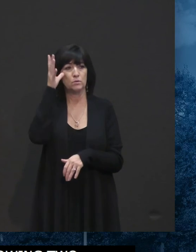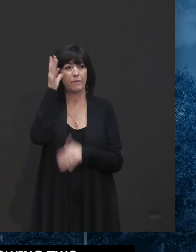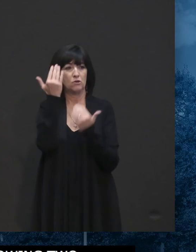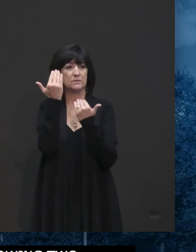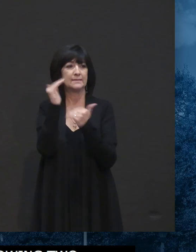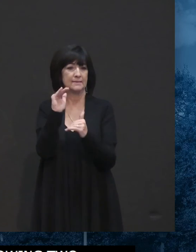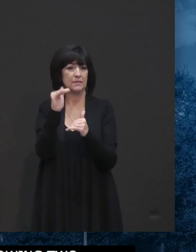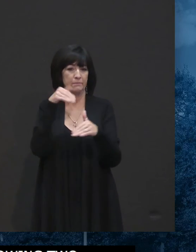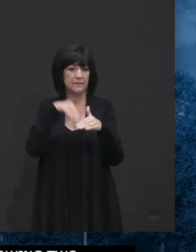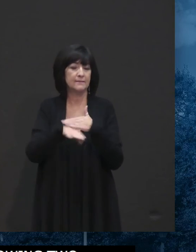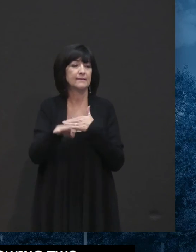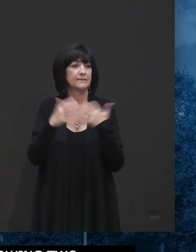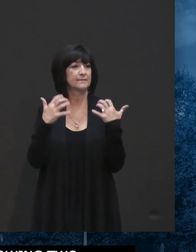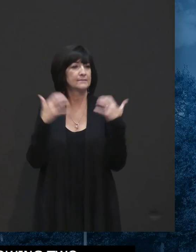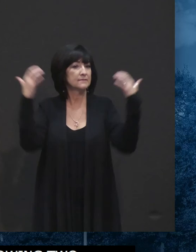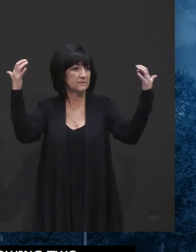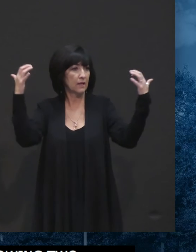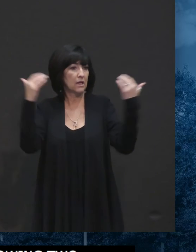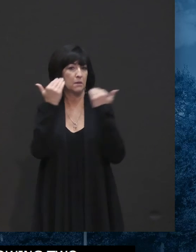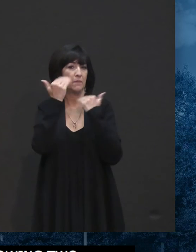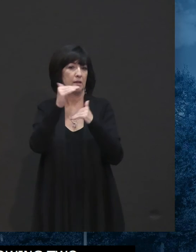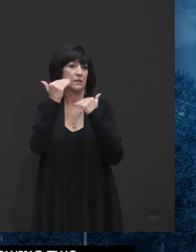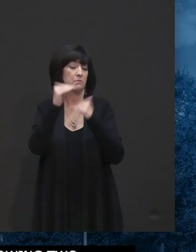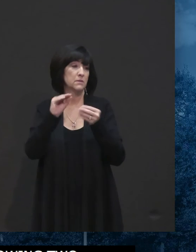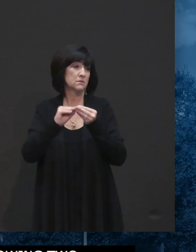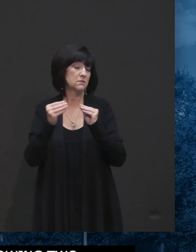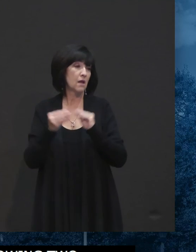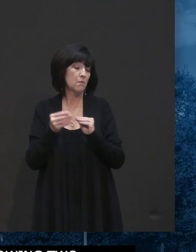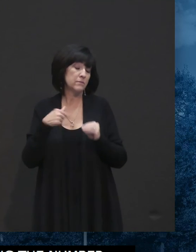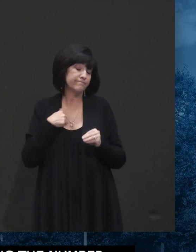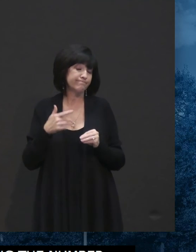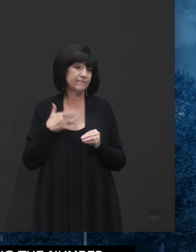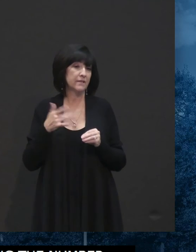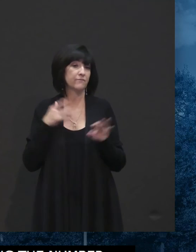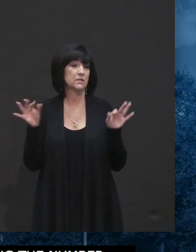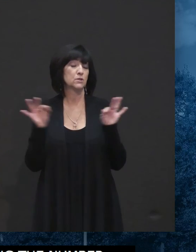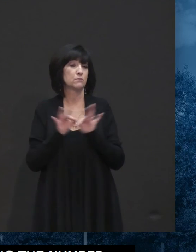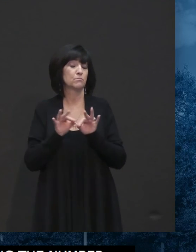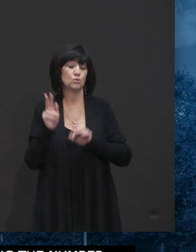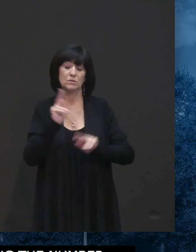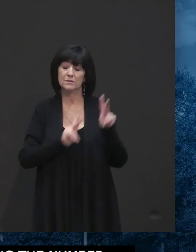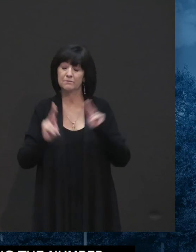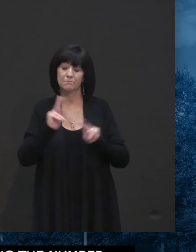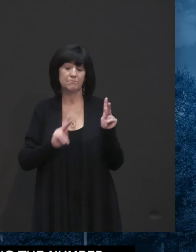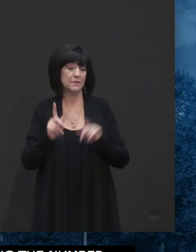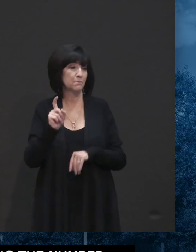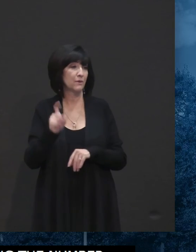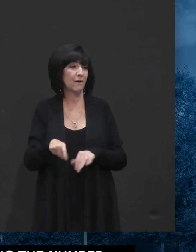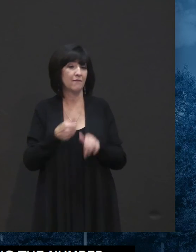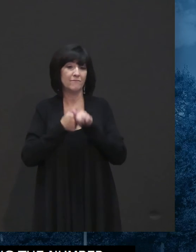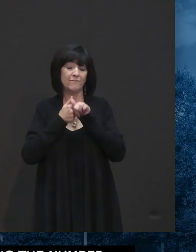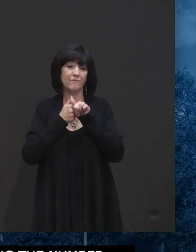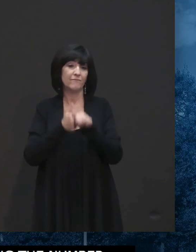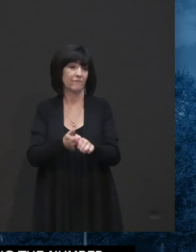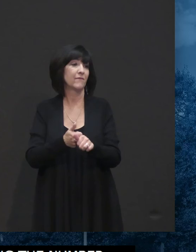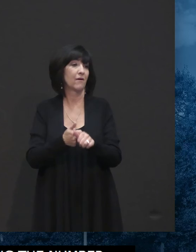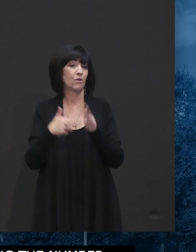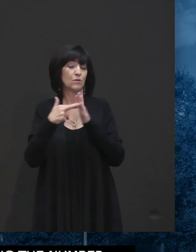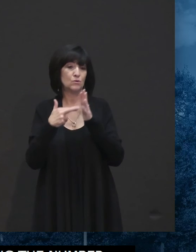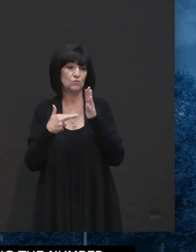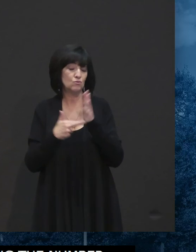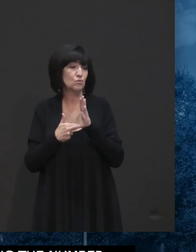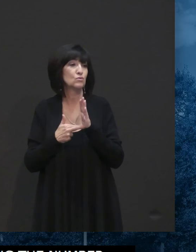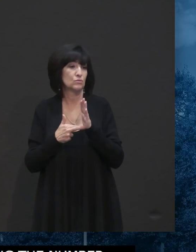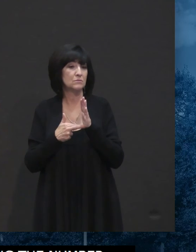number. And that's an important thing. And people just need to follow those social distancing guidelines and mask wearings, and